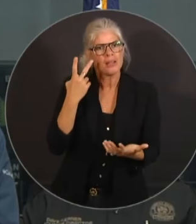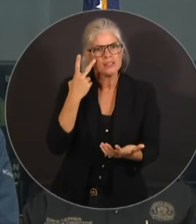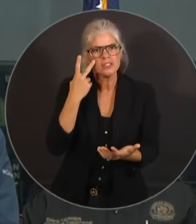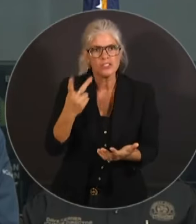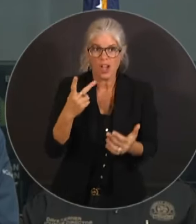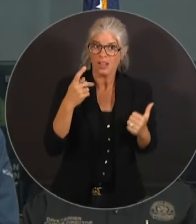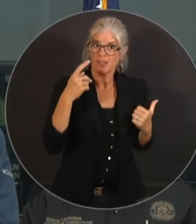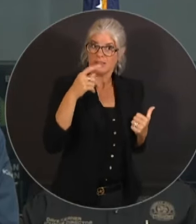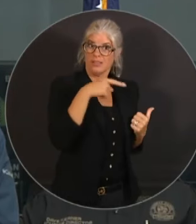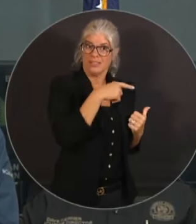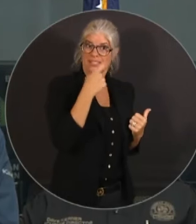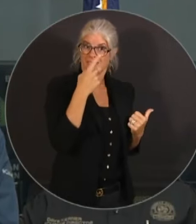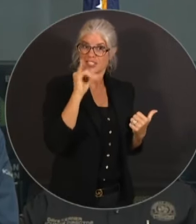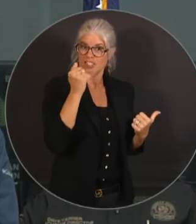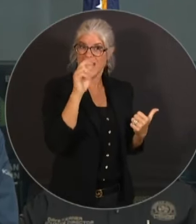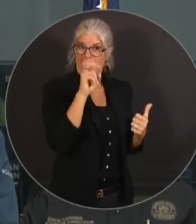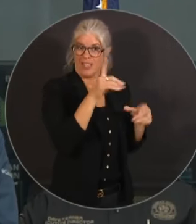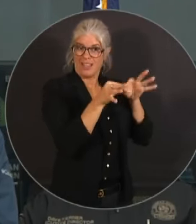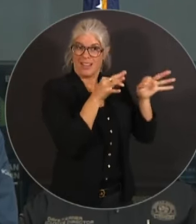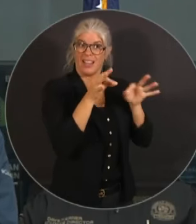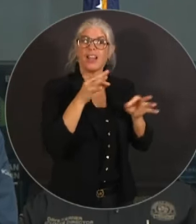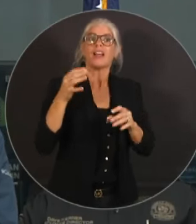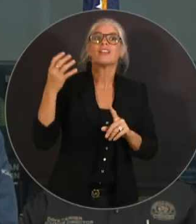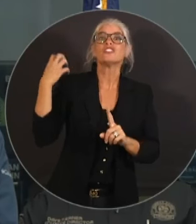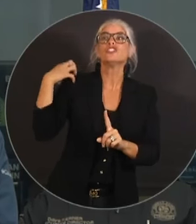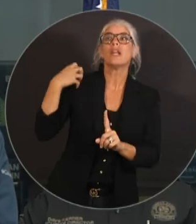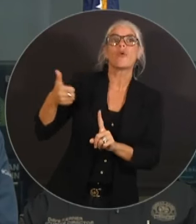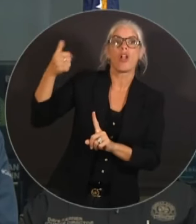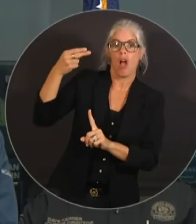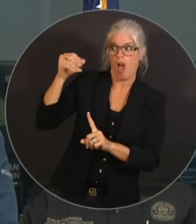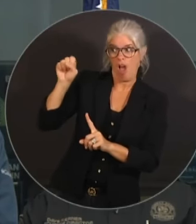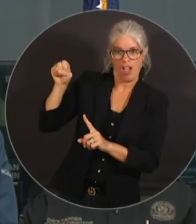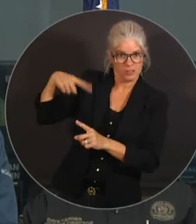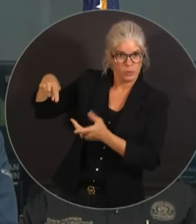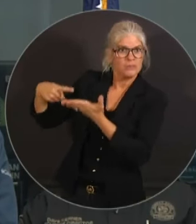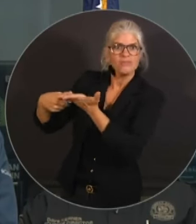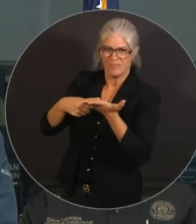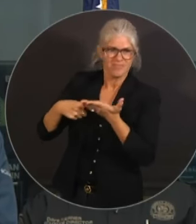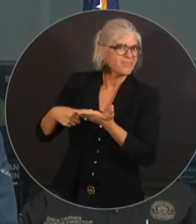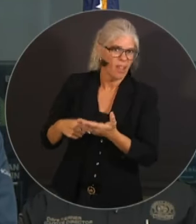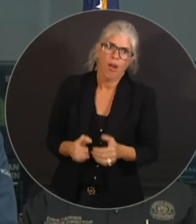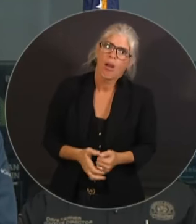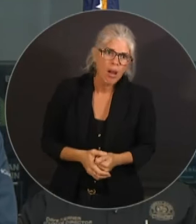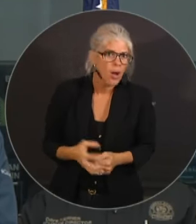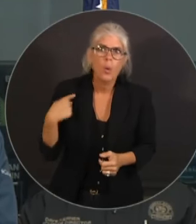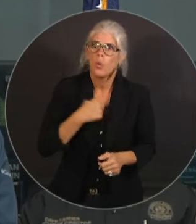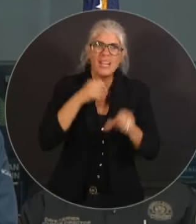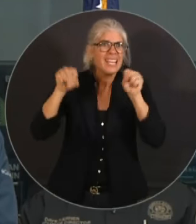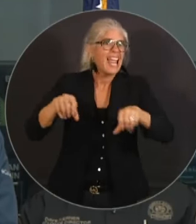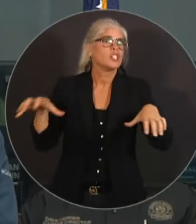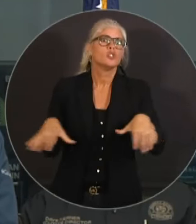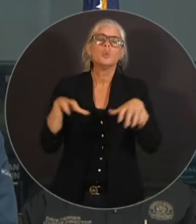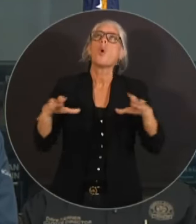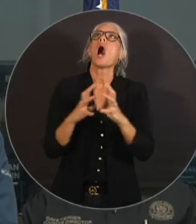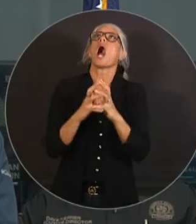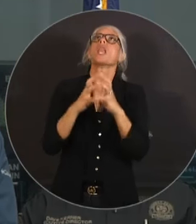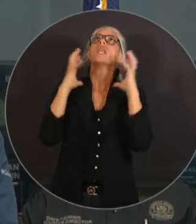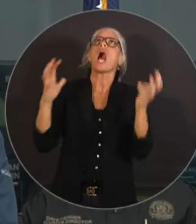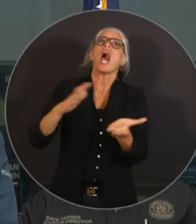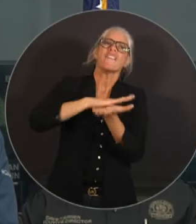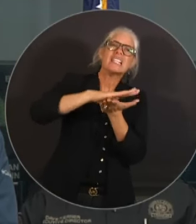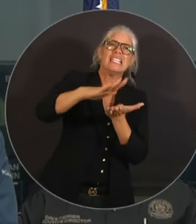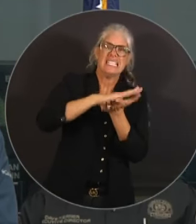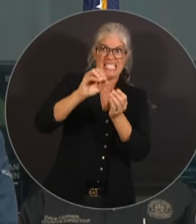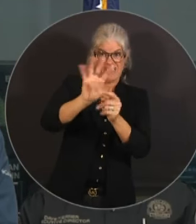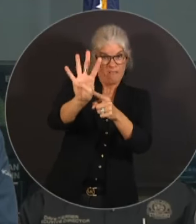with General Haas. We see what we can do in just a mere 48 hours with thousands of resources. So the thought process here is to